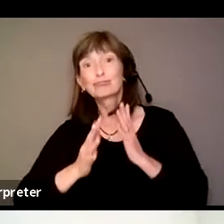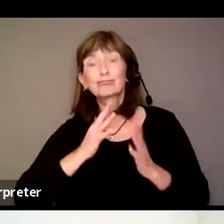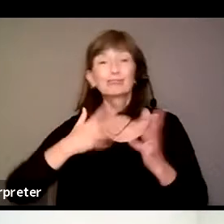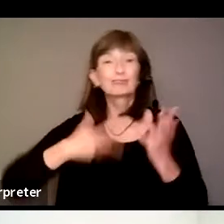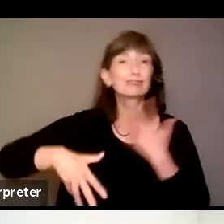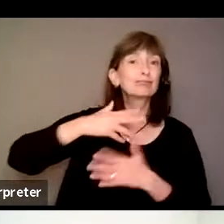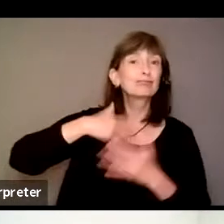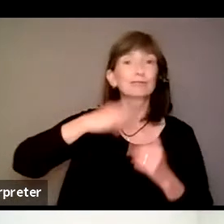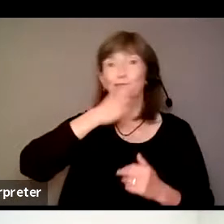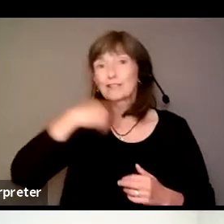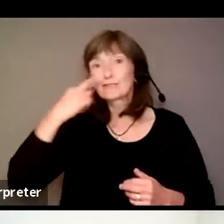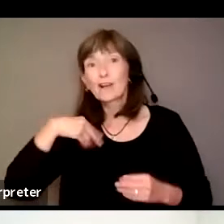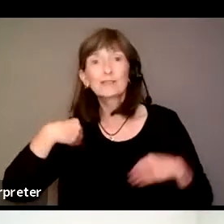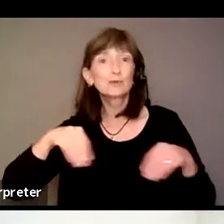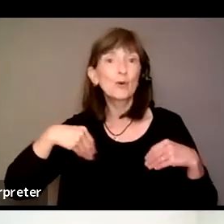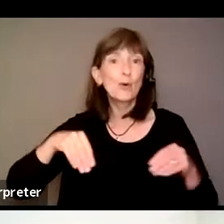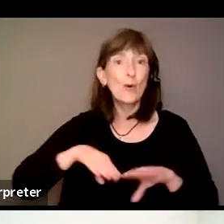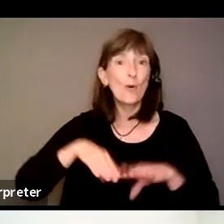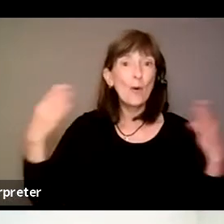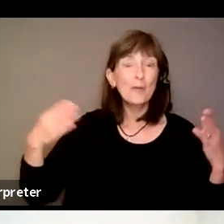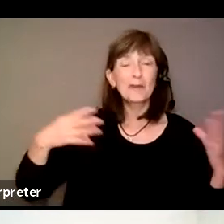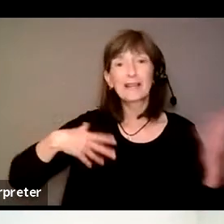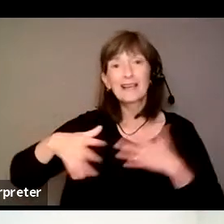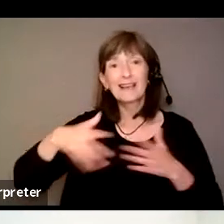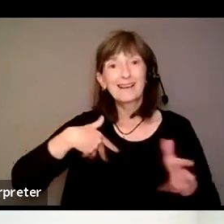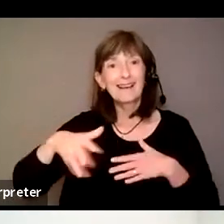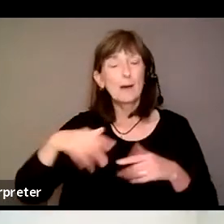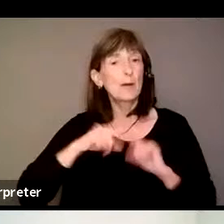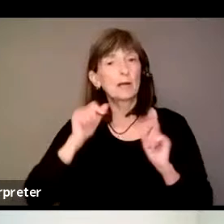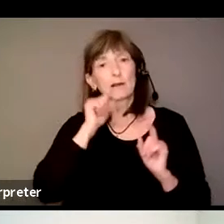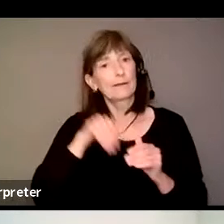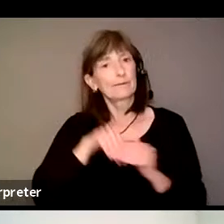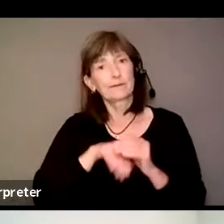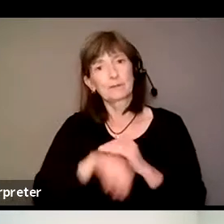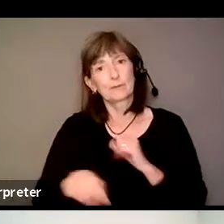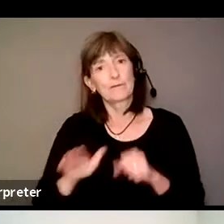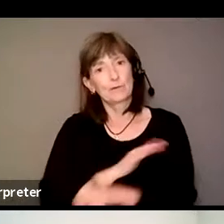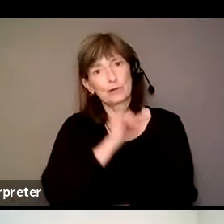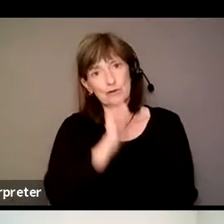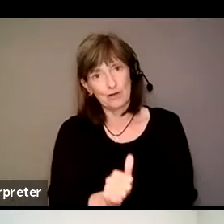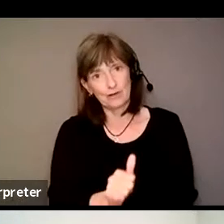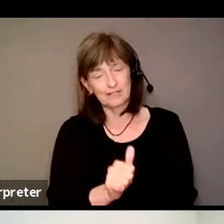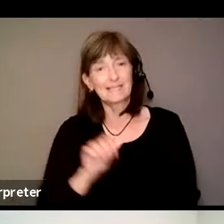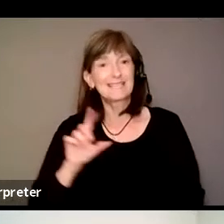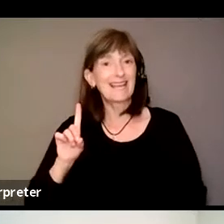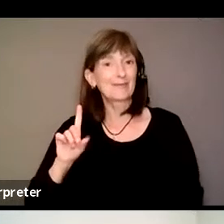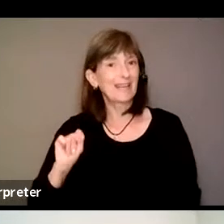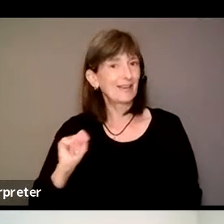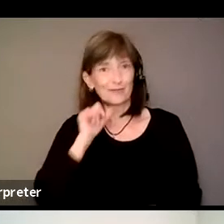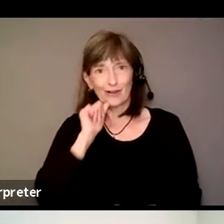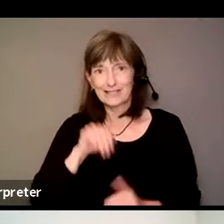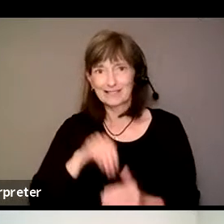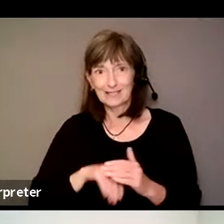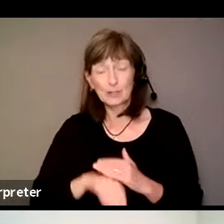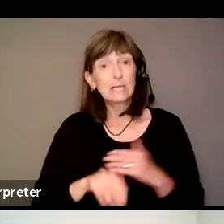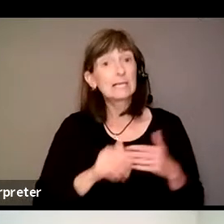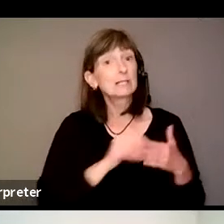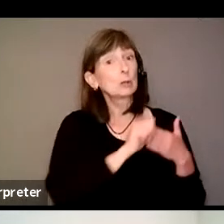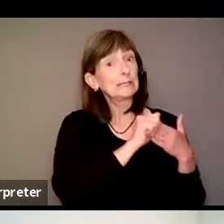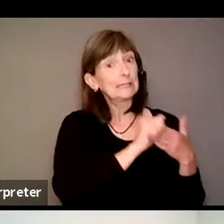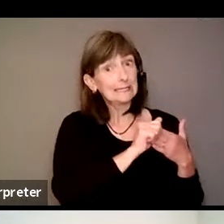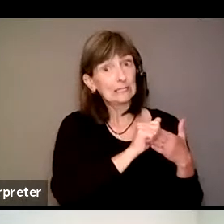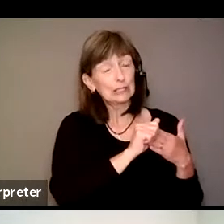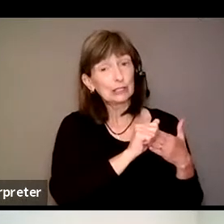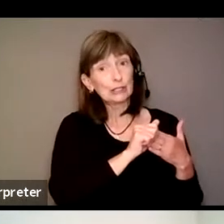freedom during a pandemic, but it's not an accessible place. Downtown and things like that. So when leadership was making